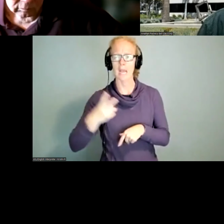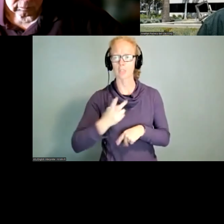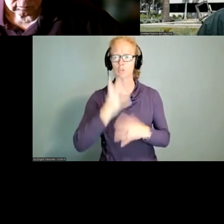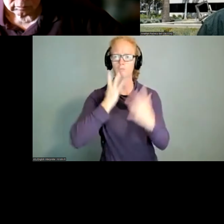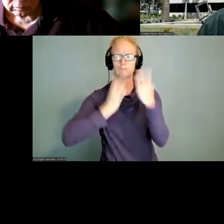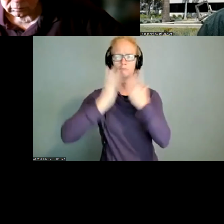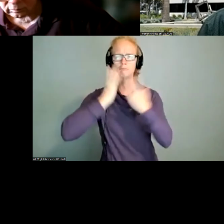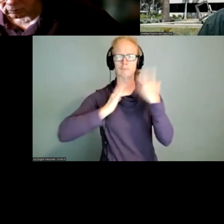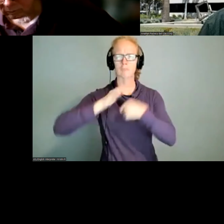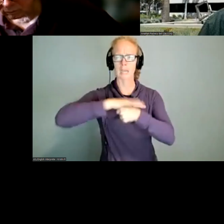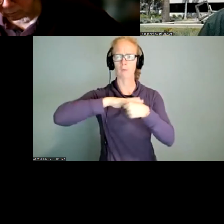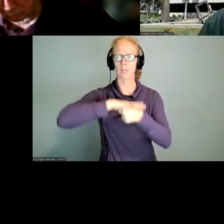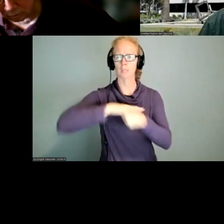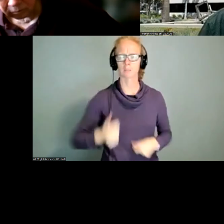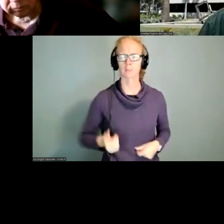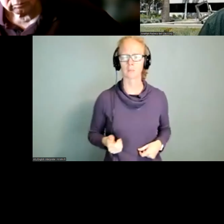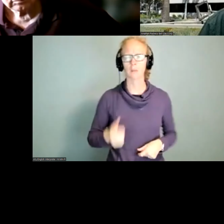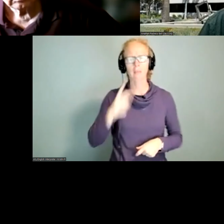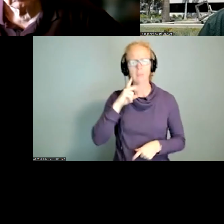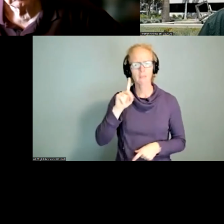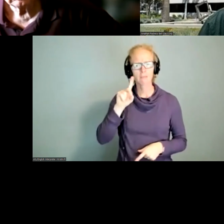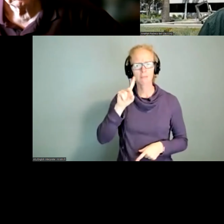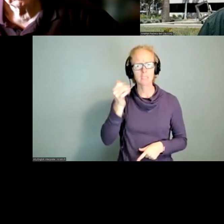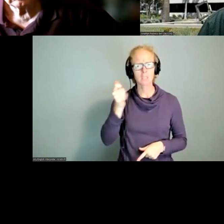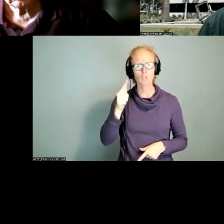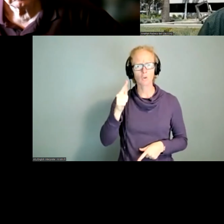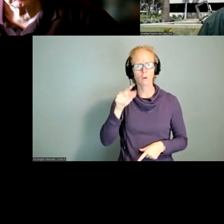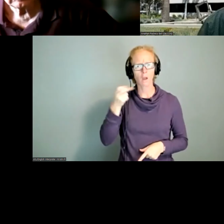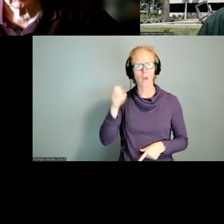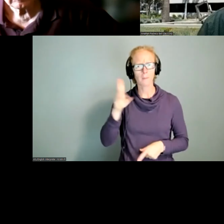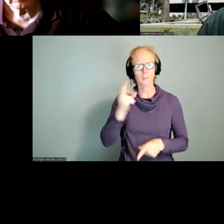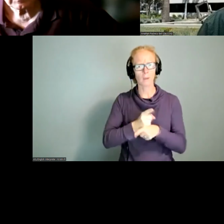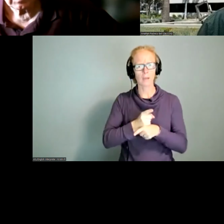I think we're talking about the digital hubs.